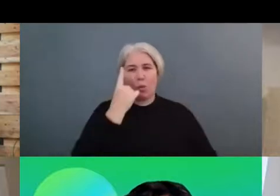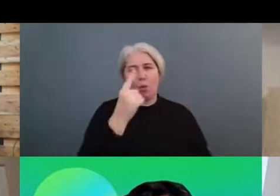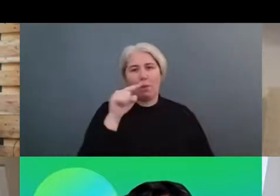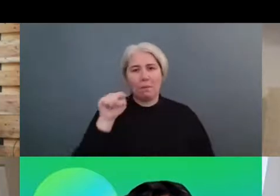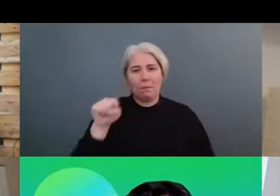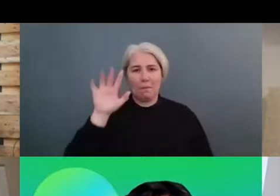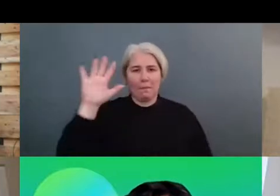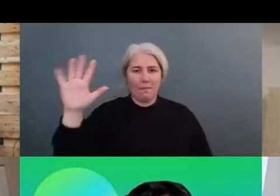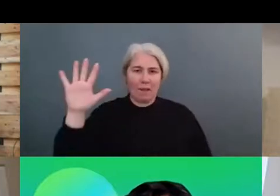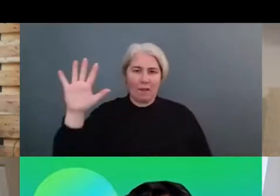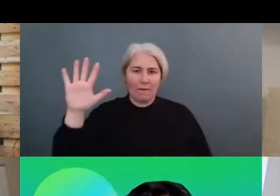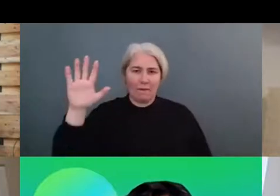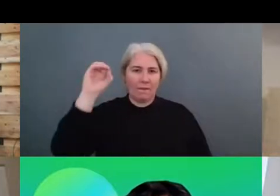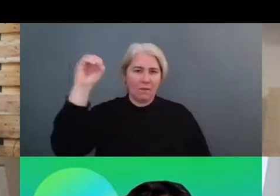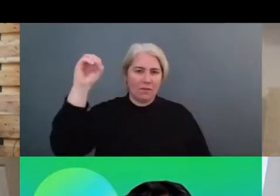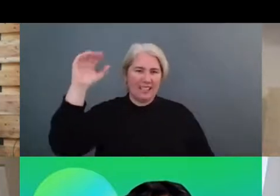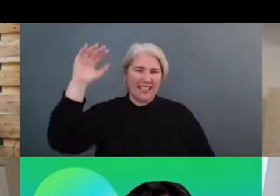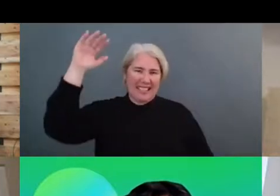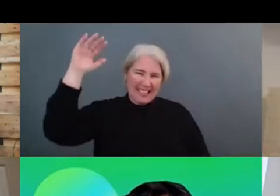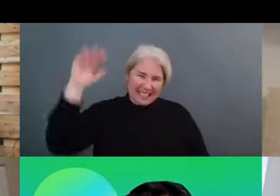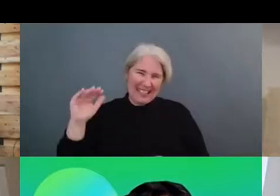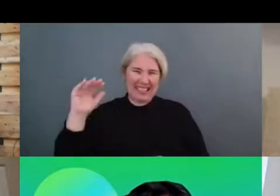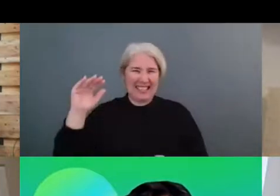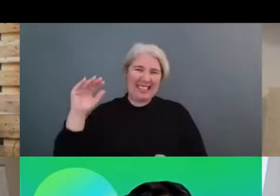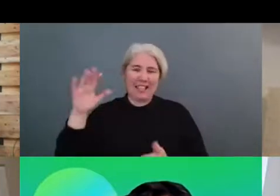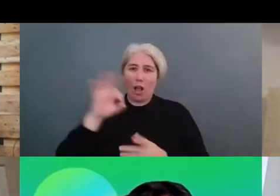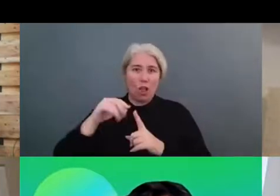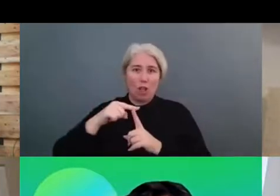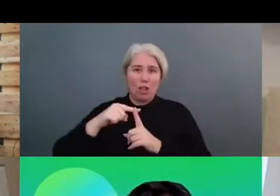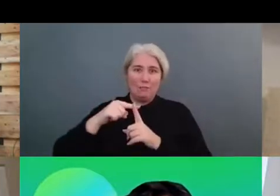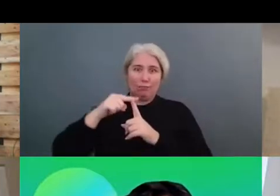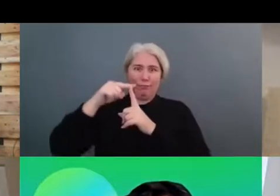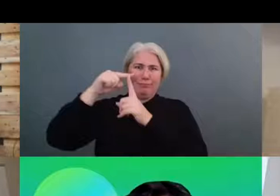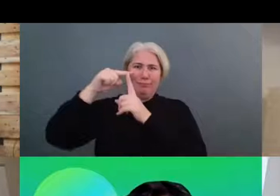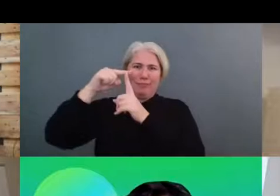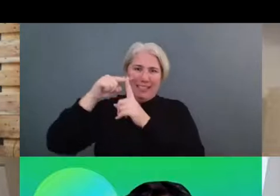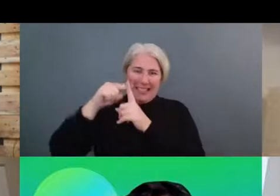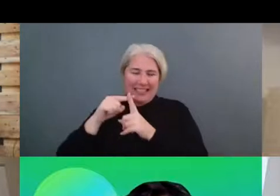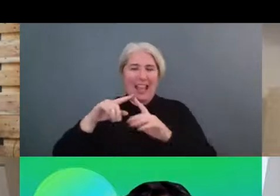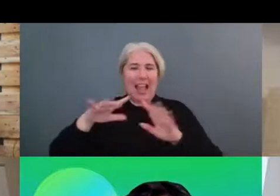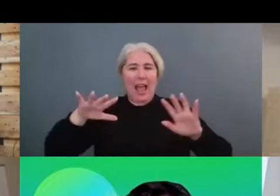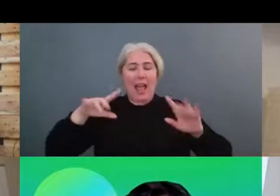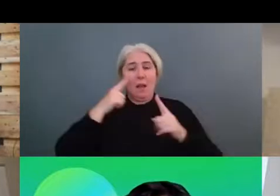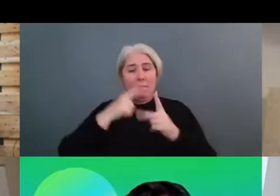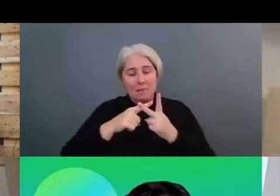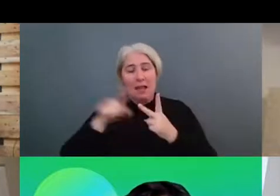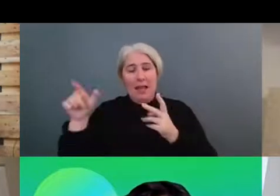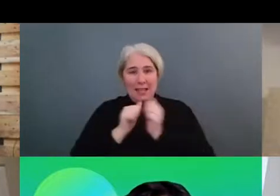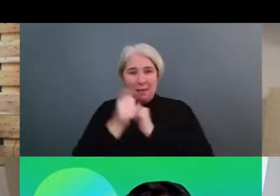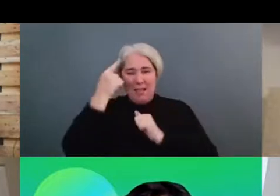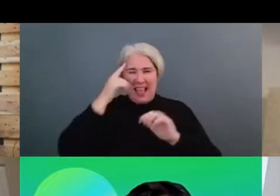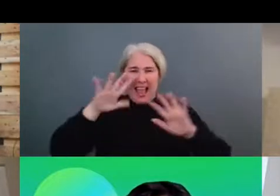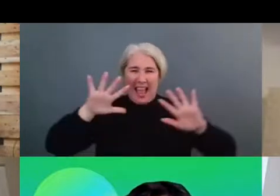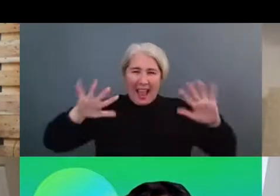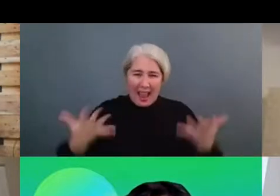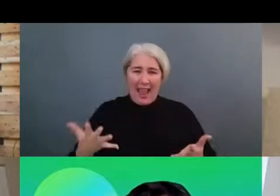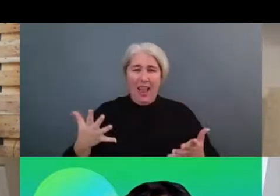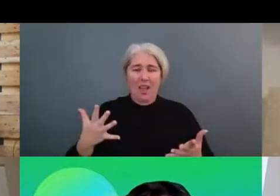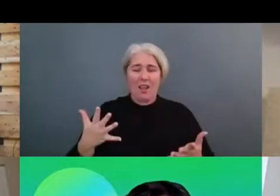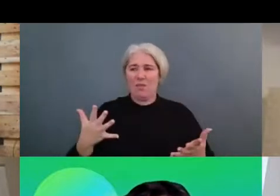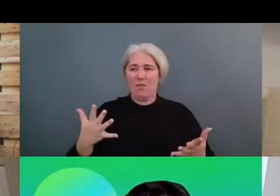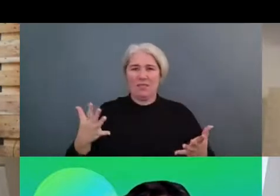and drawing up plans is critical to that. So how do you avoid emissions? How do you reduce emissions? And for